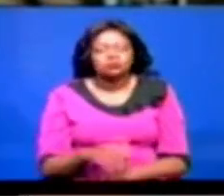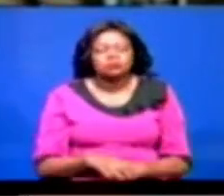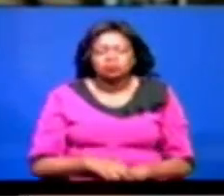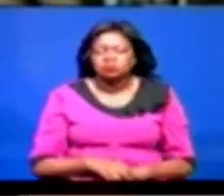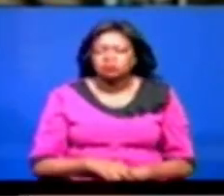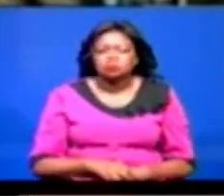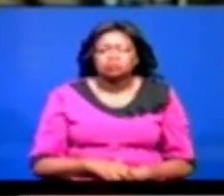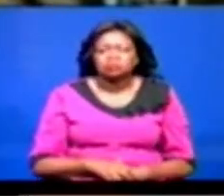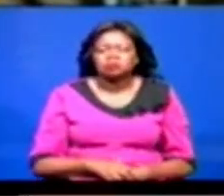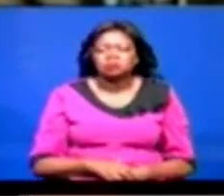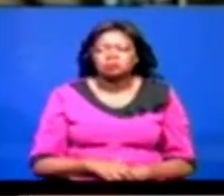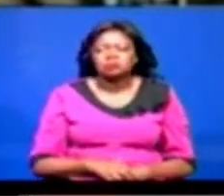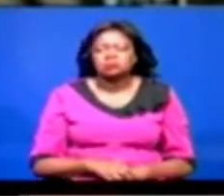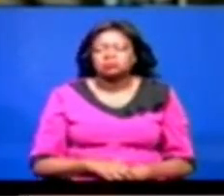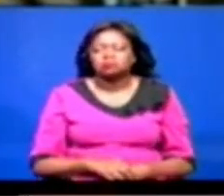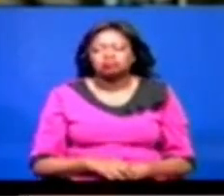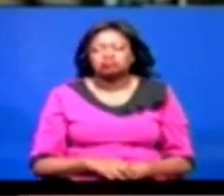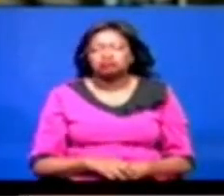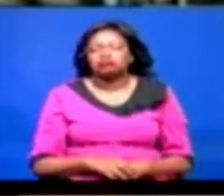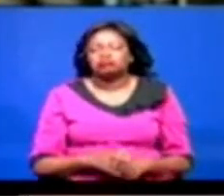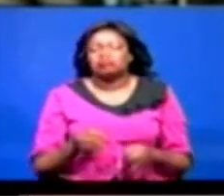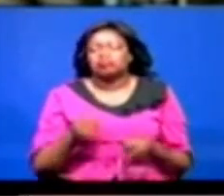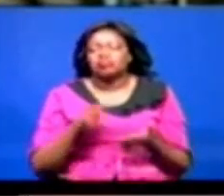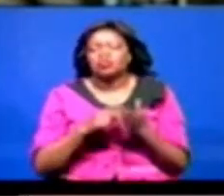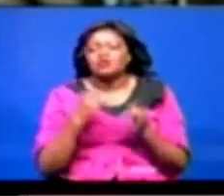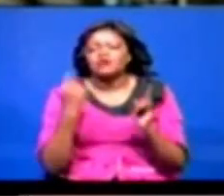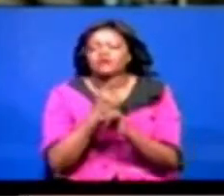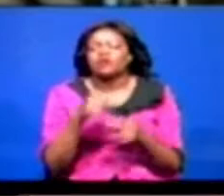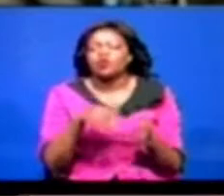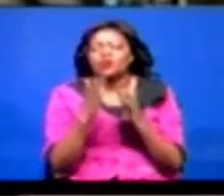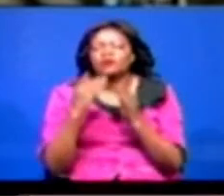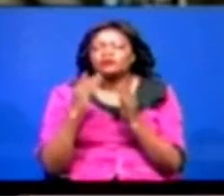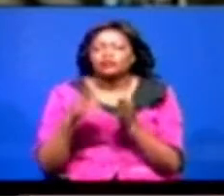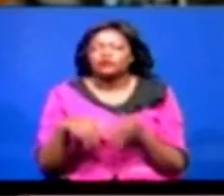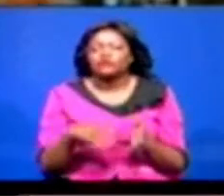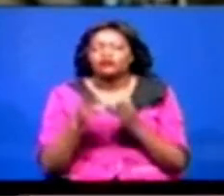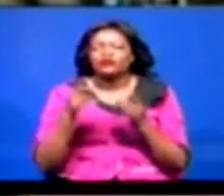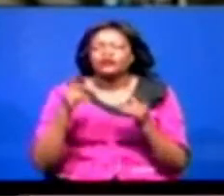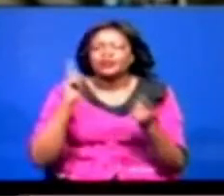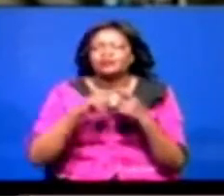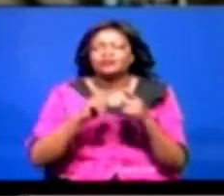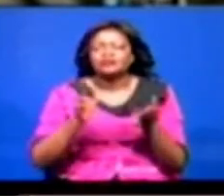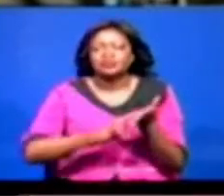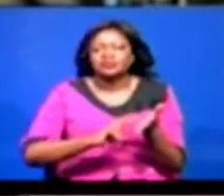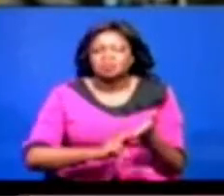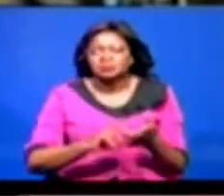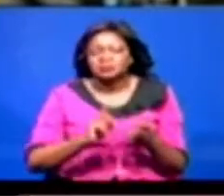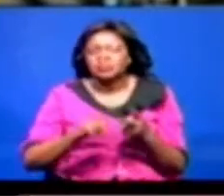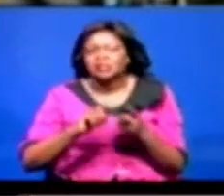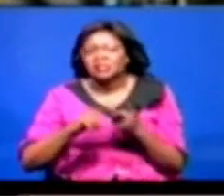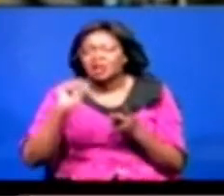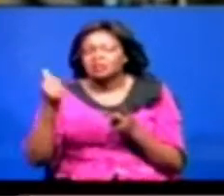different platforms. So that there was a different platform for purposes of registration, a different platform for purposes of